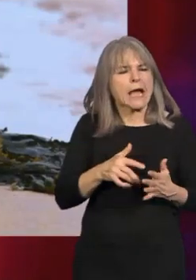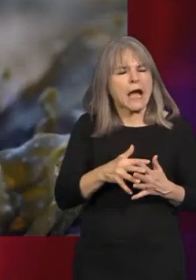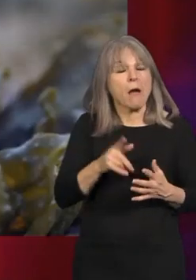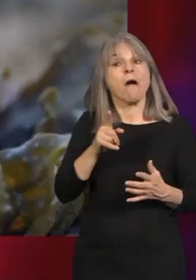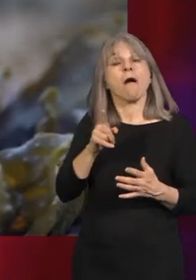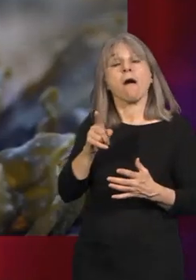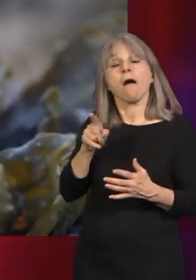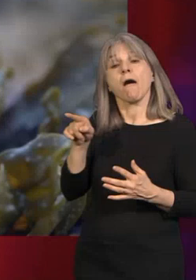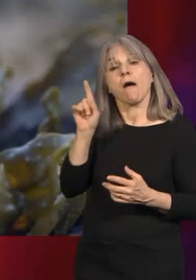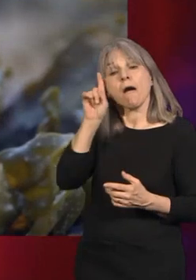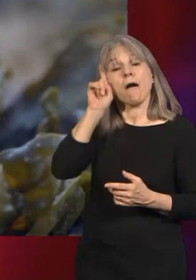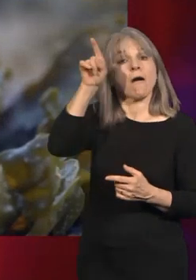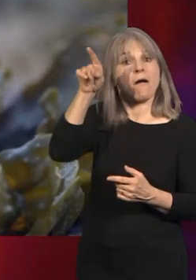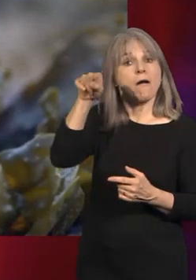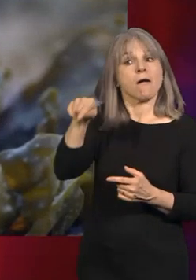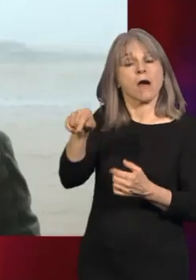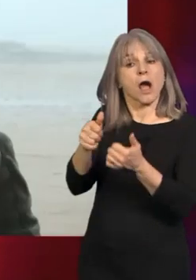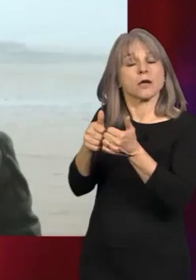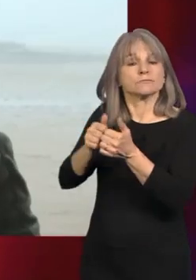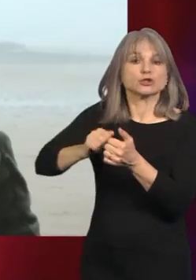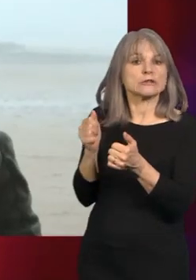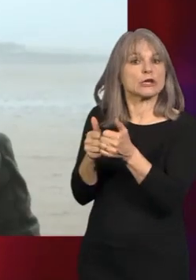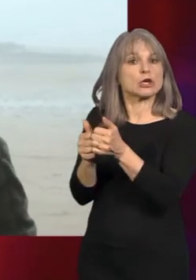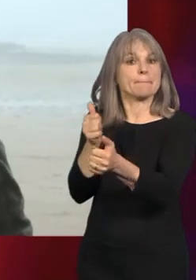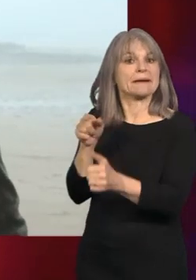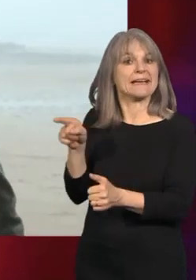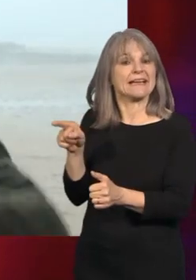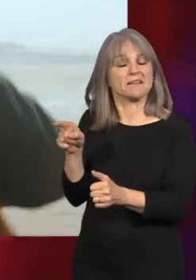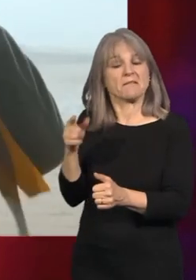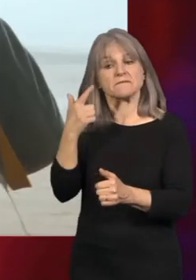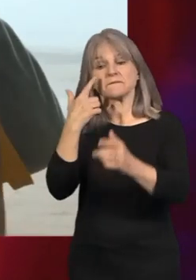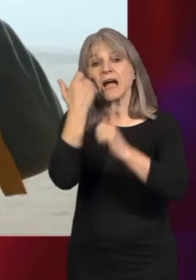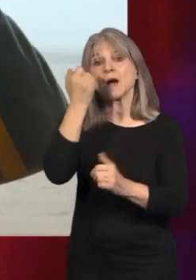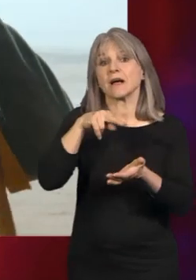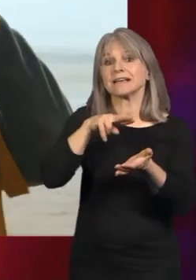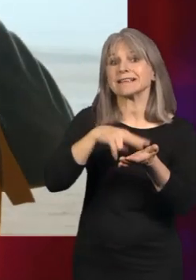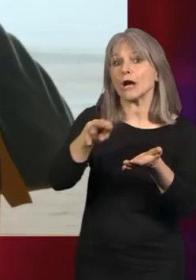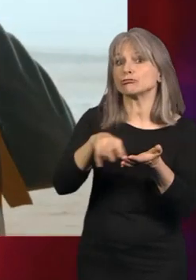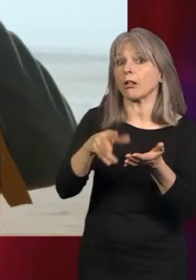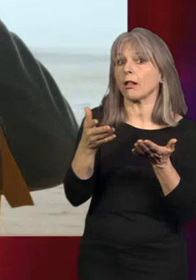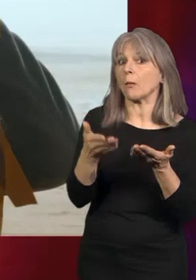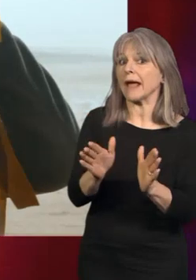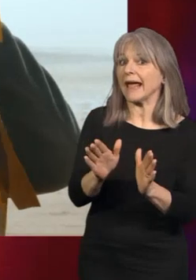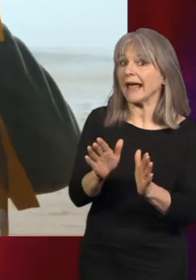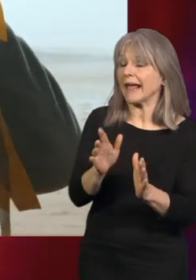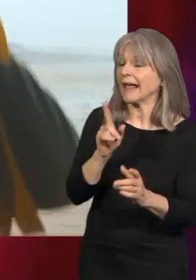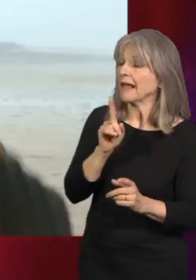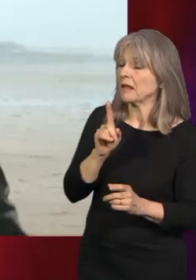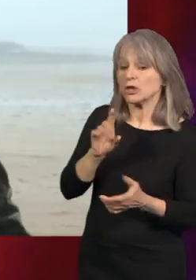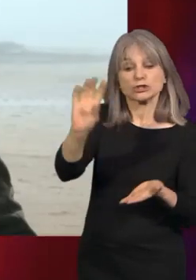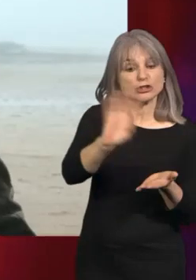source. The raw ingredient for their salt replacement is this stuff, seaweed, and it